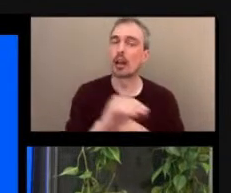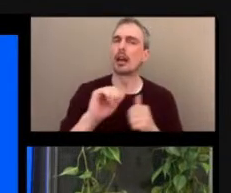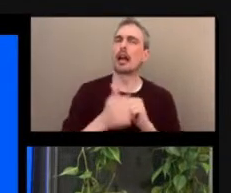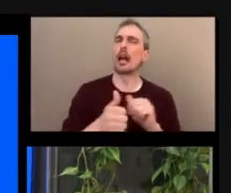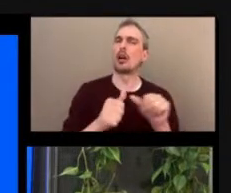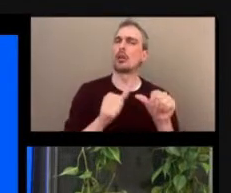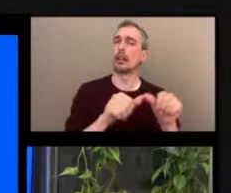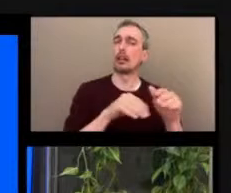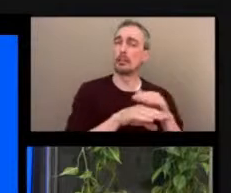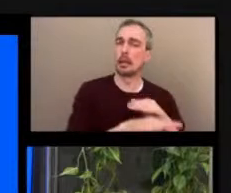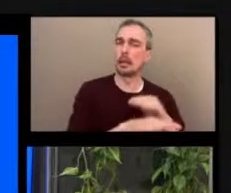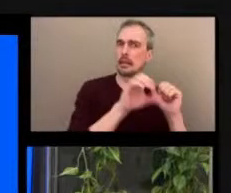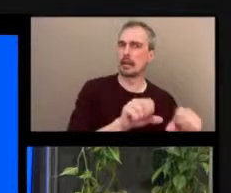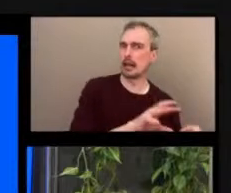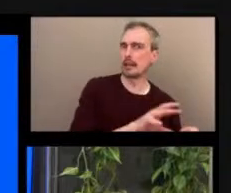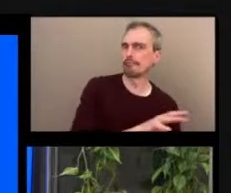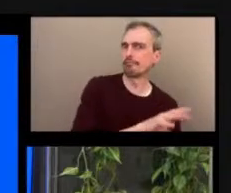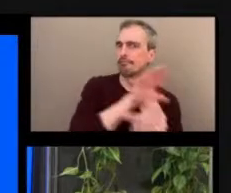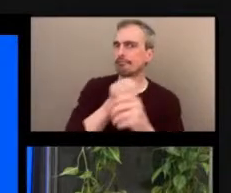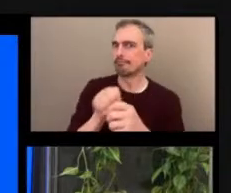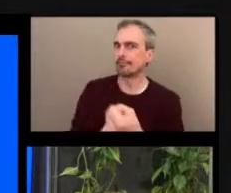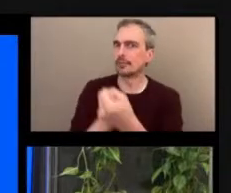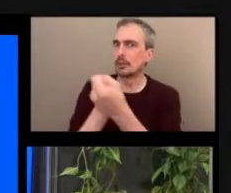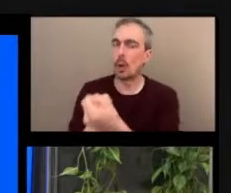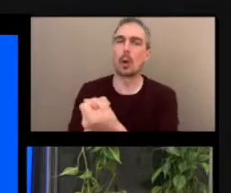accessibility maturity.